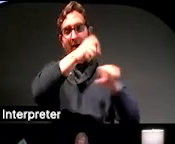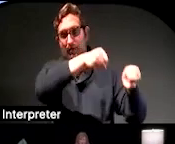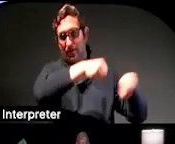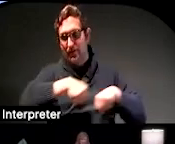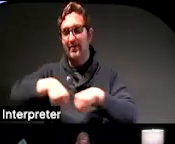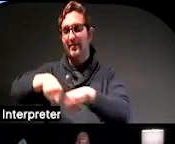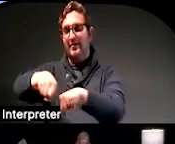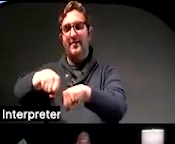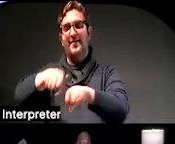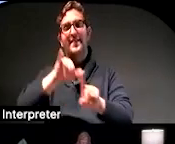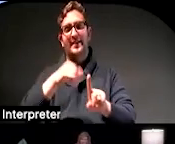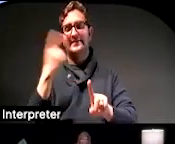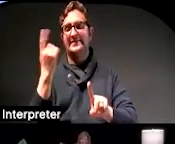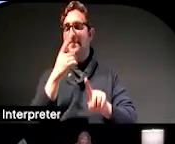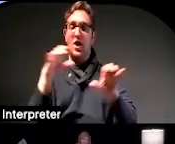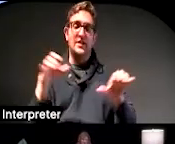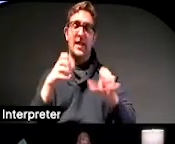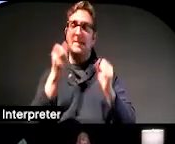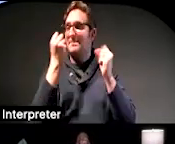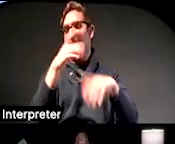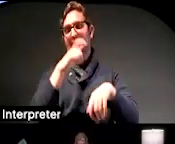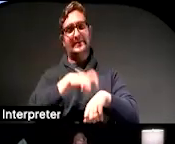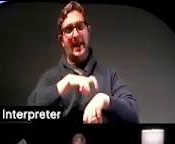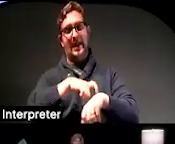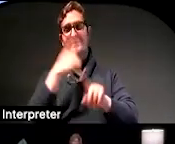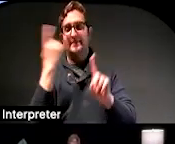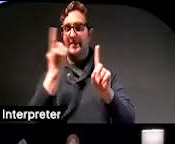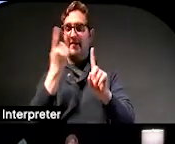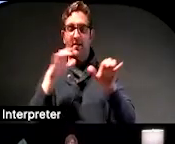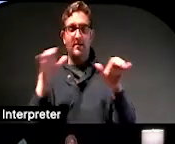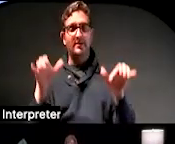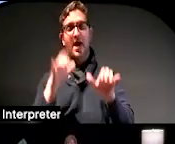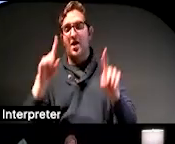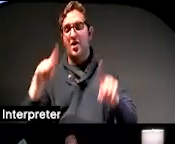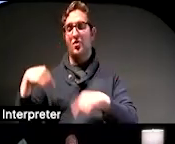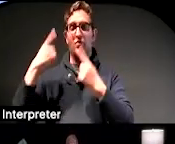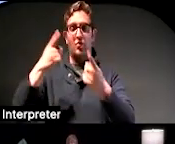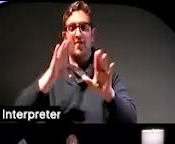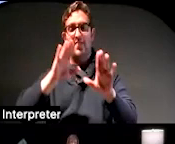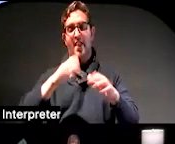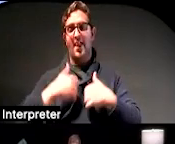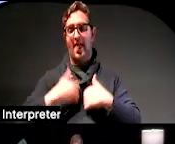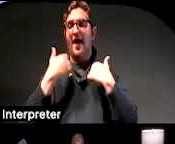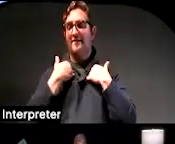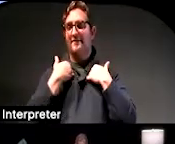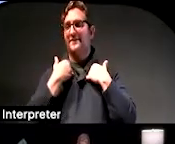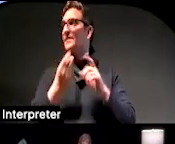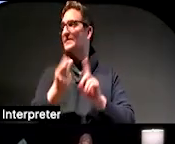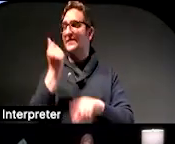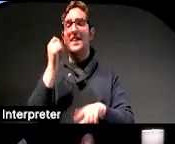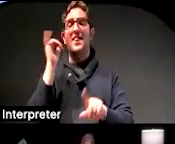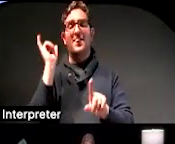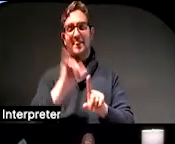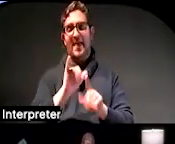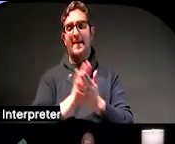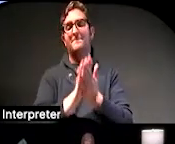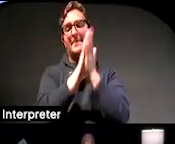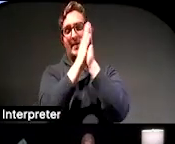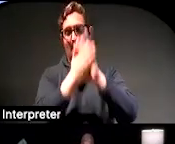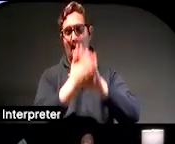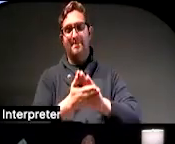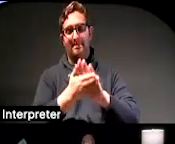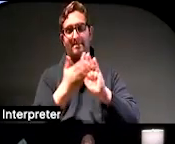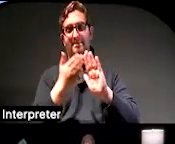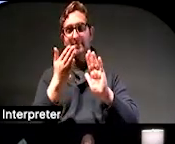Something they've done a million times, something they've done, throughout their lives, but suddenly that becomes